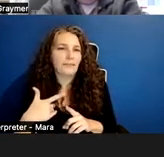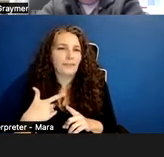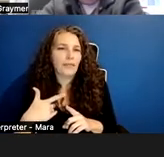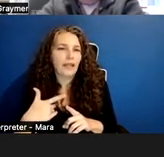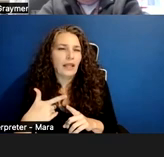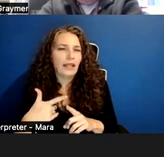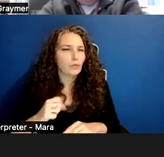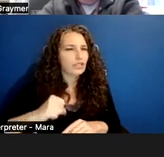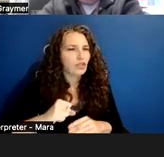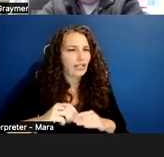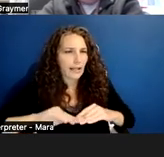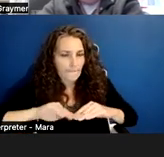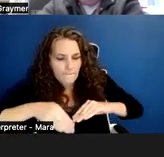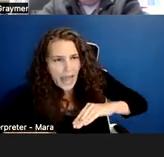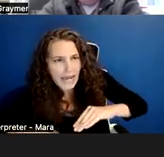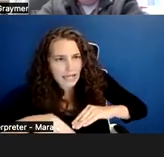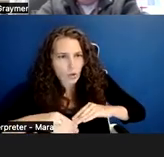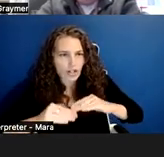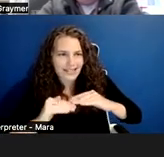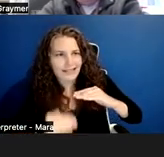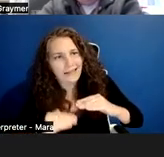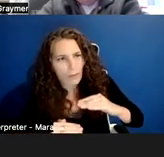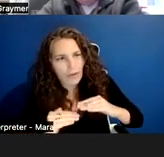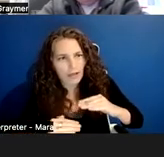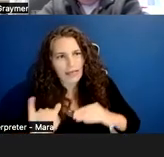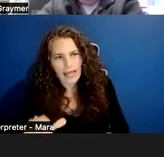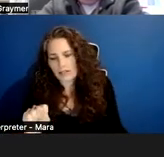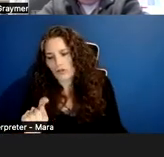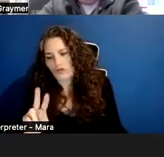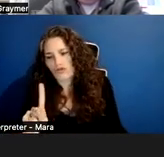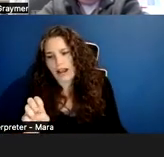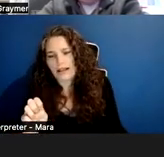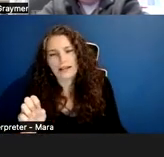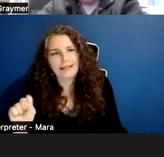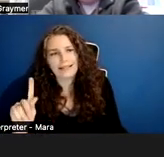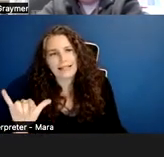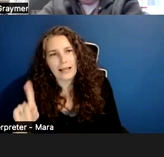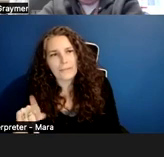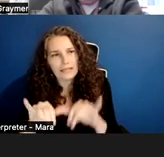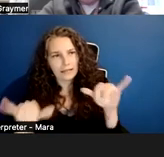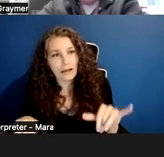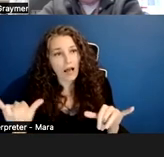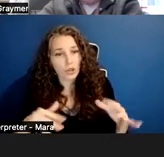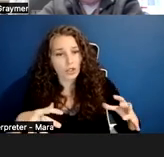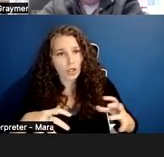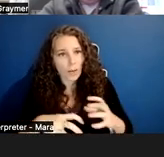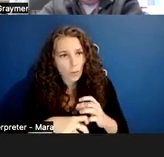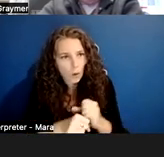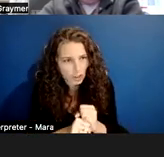compression due to a small variation between the plate motion and